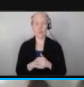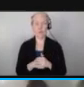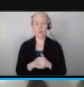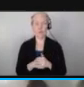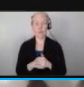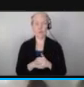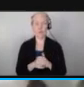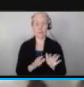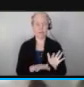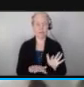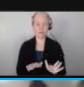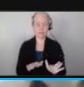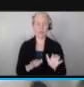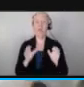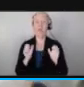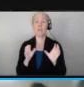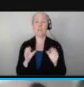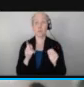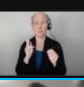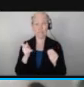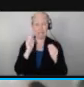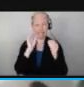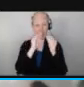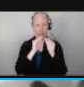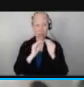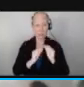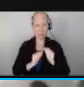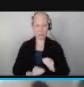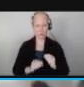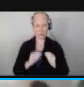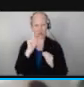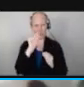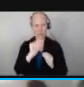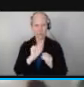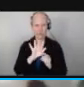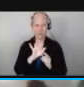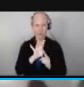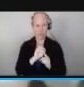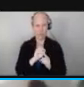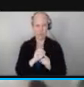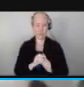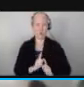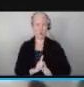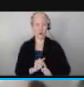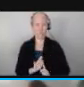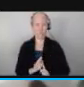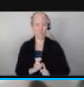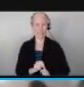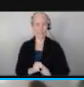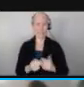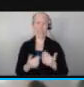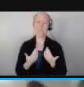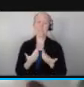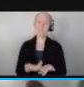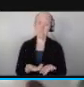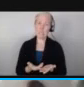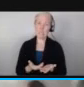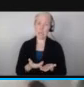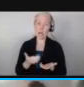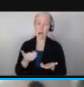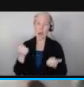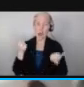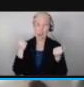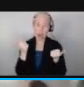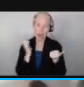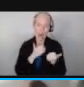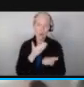So when we look at those numbers, all I'm forced to say is that the evidence base is really very small. It is a very